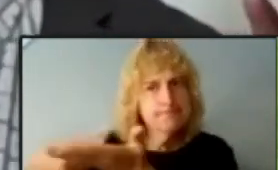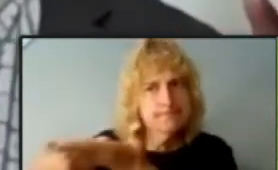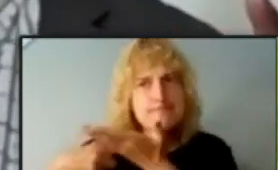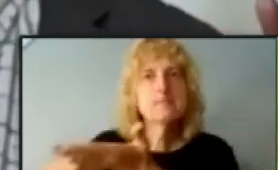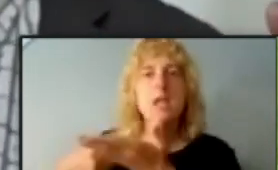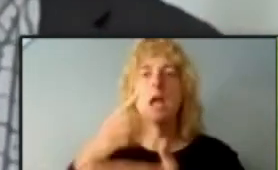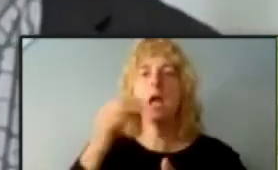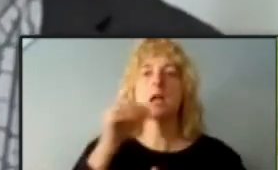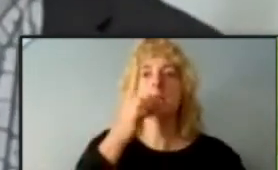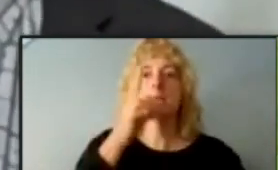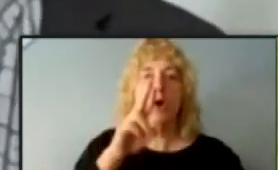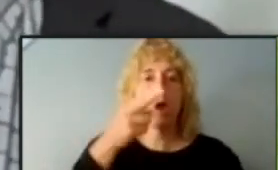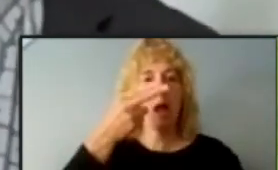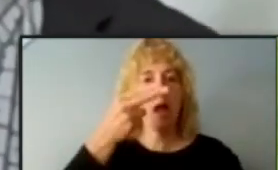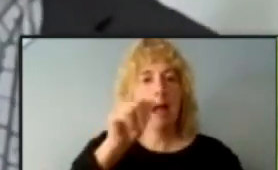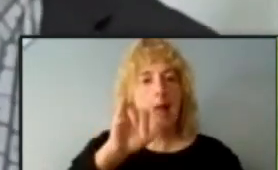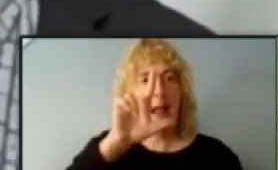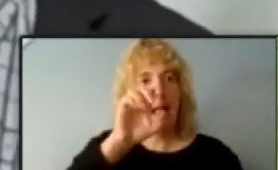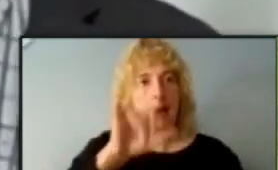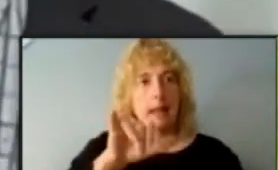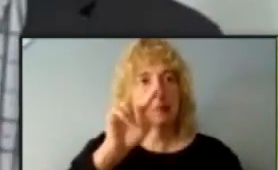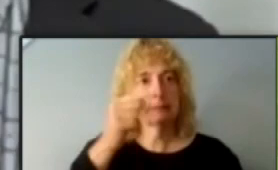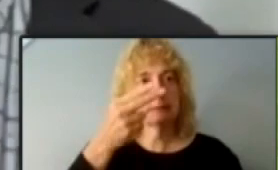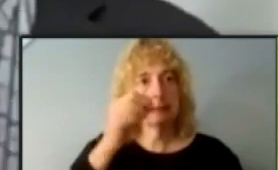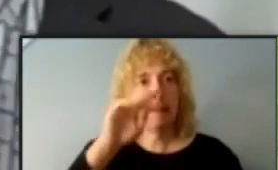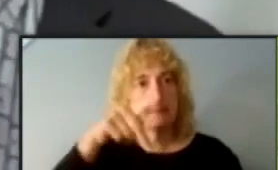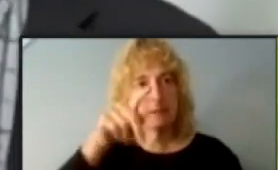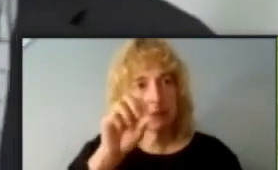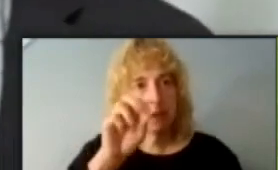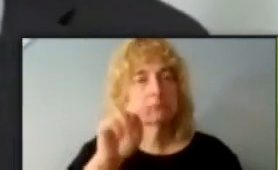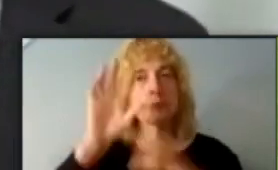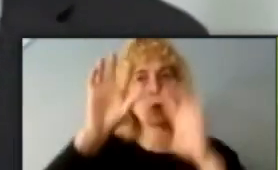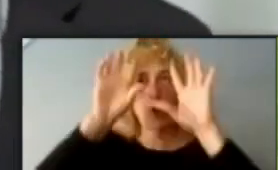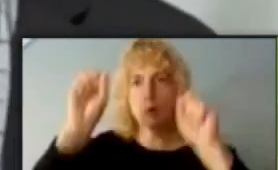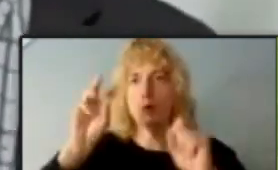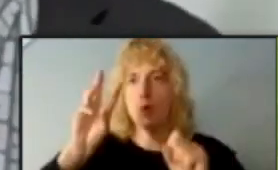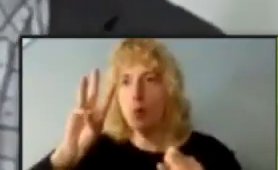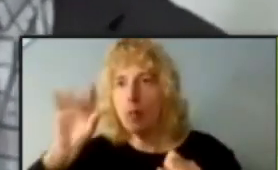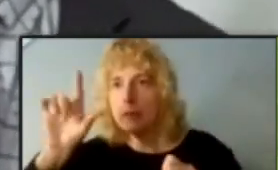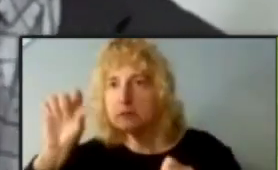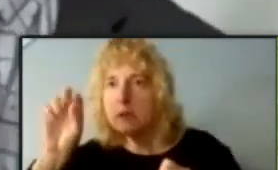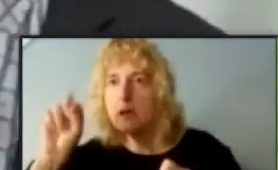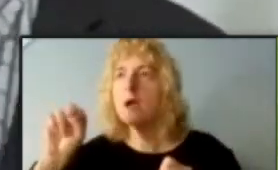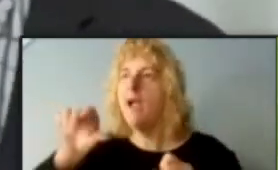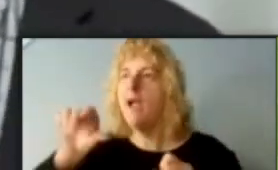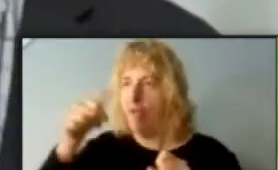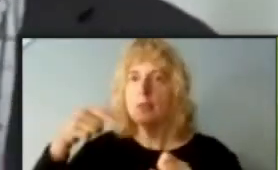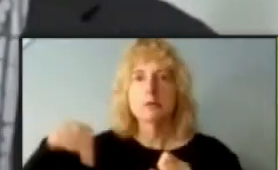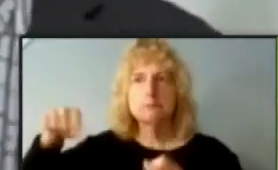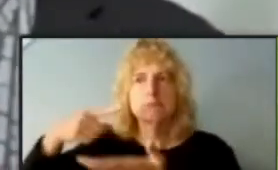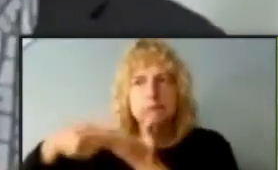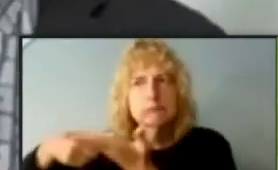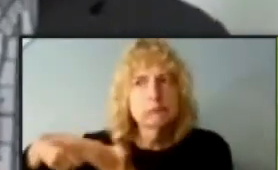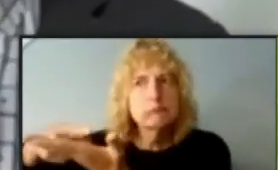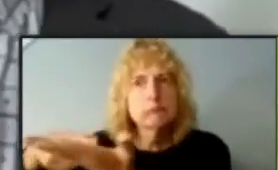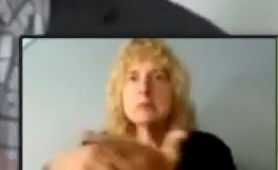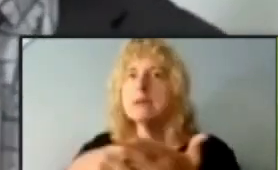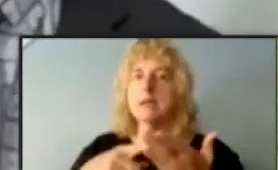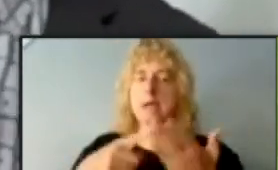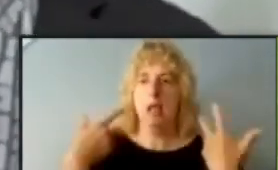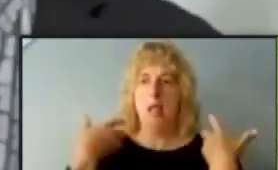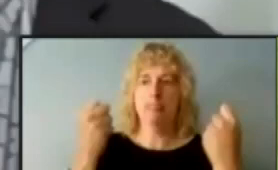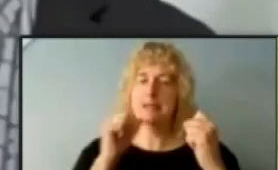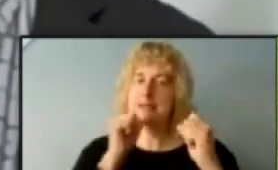and with President Wilson and others about health equity, and to learn that Karmanos Wayne State